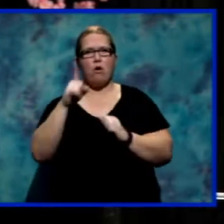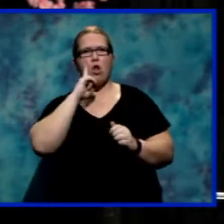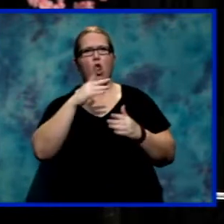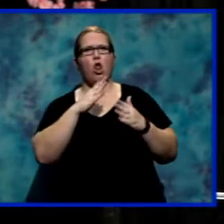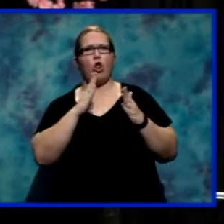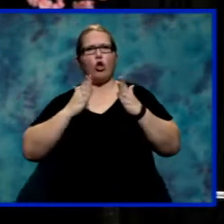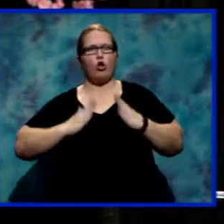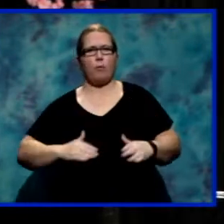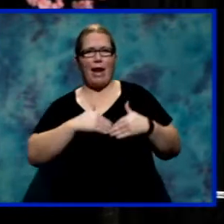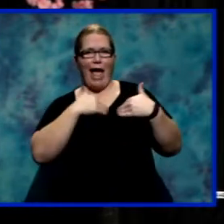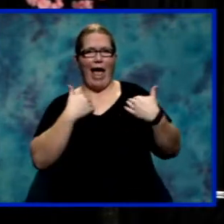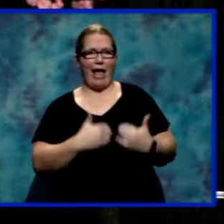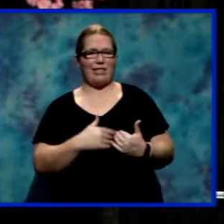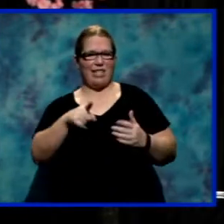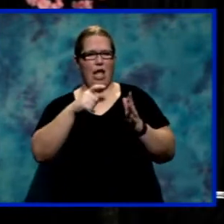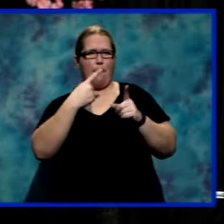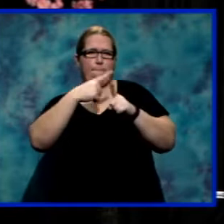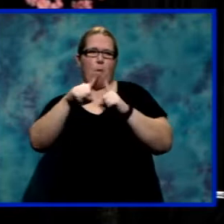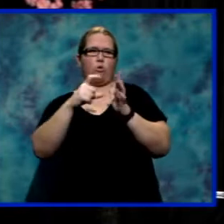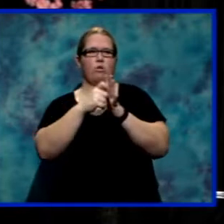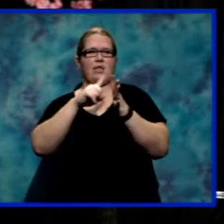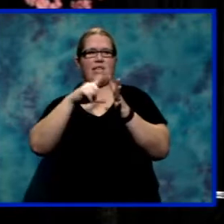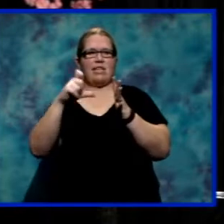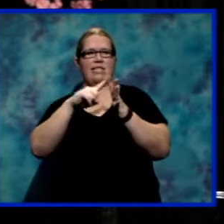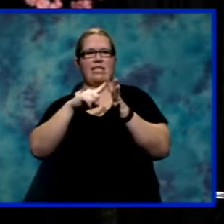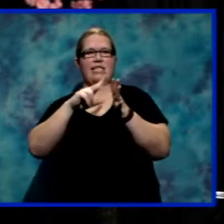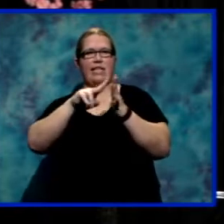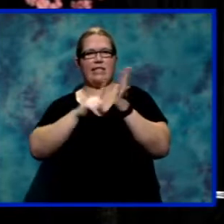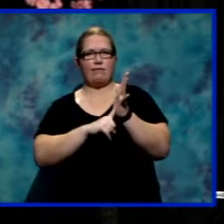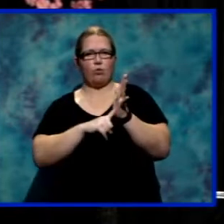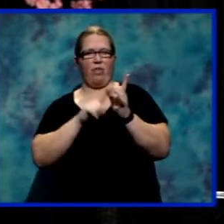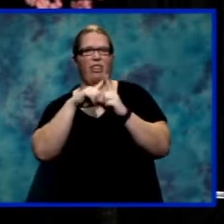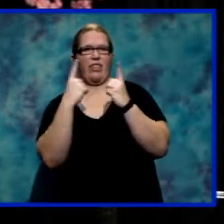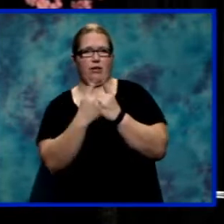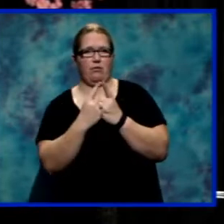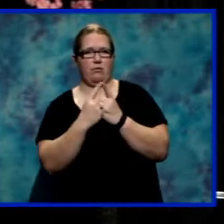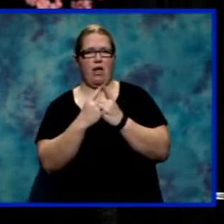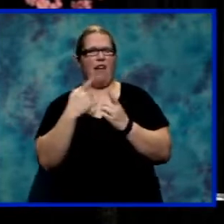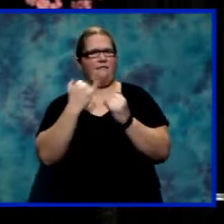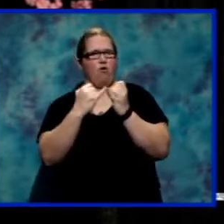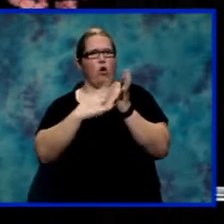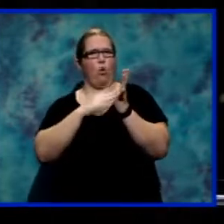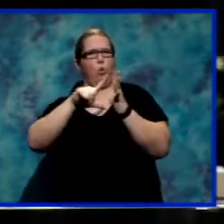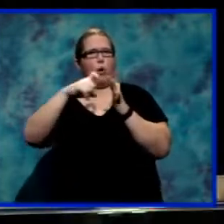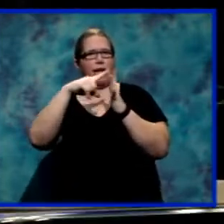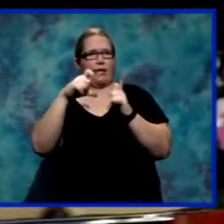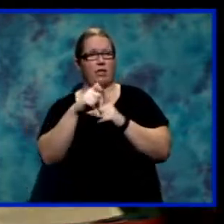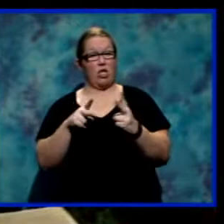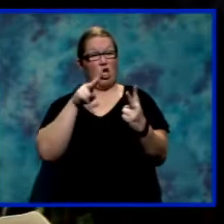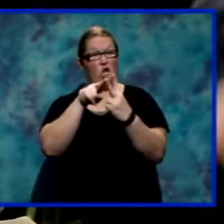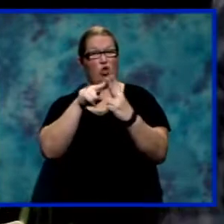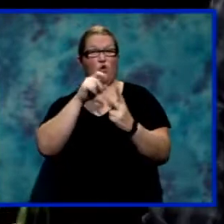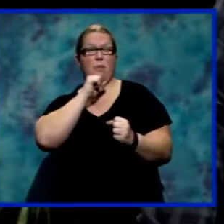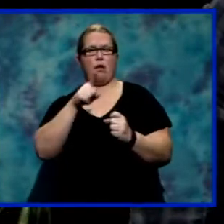heart is the most deceitful of all things and desperately wicked. These two men are